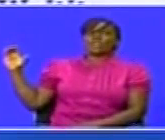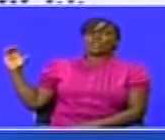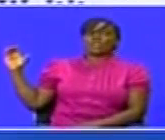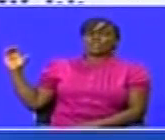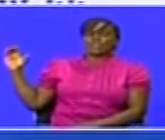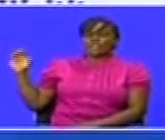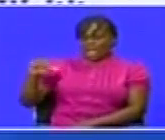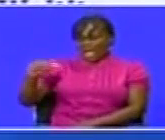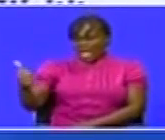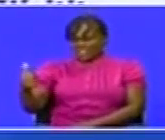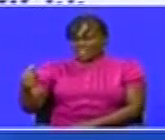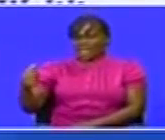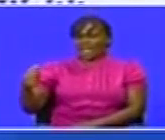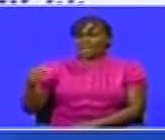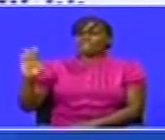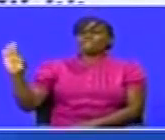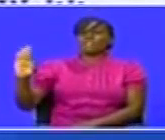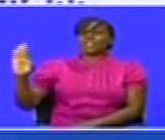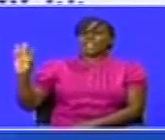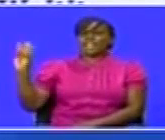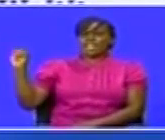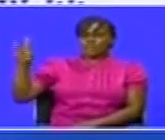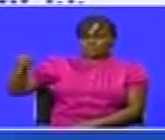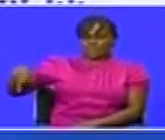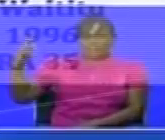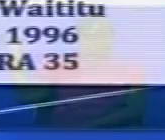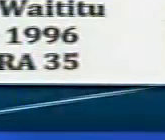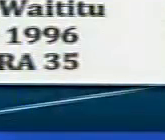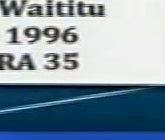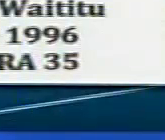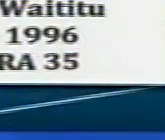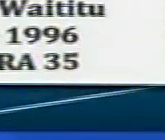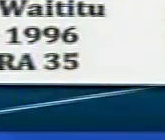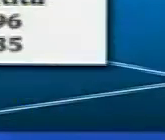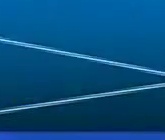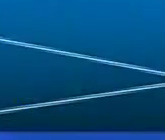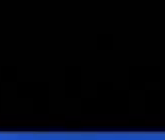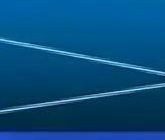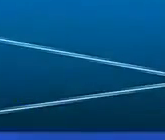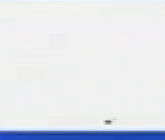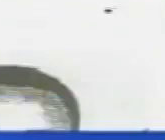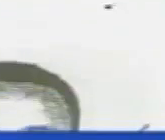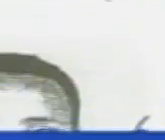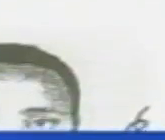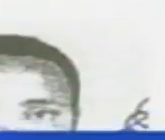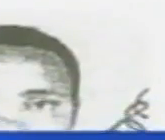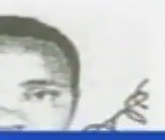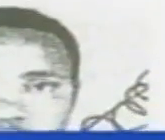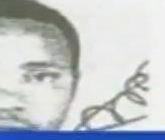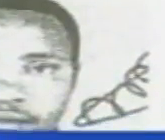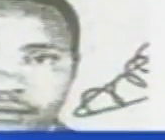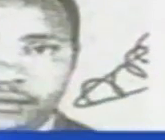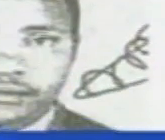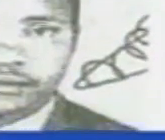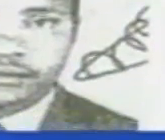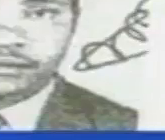is Ferdinand Waititu, the current member of parliament for Kabete. The two people, he maintains, are different but share the